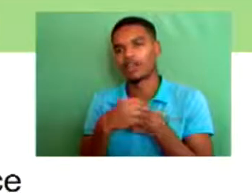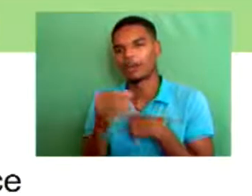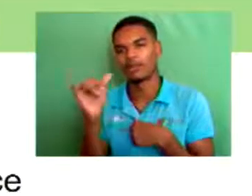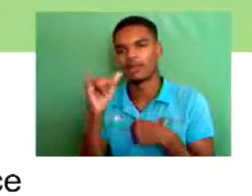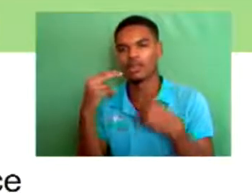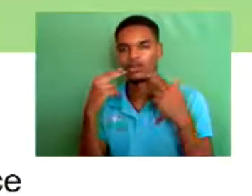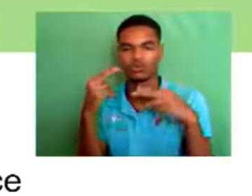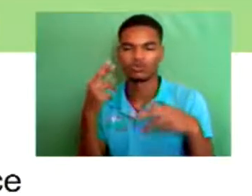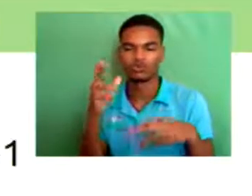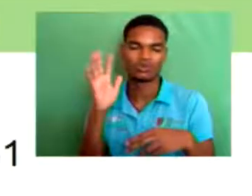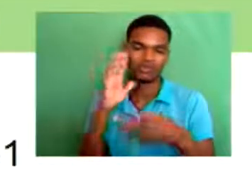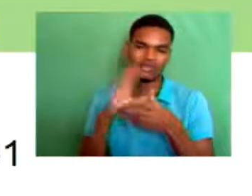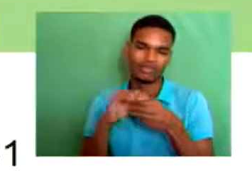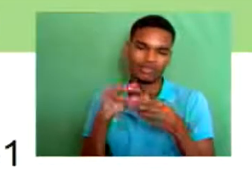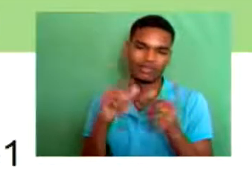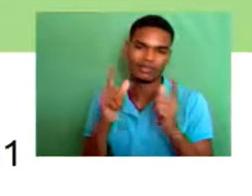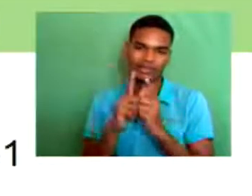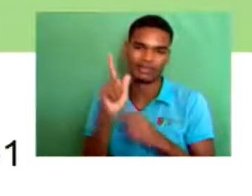bit later.